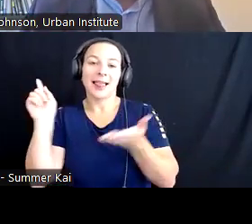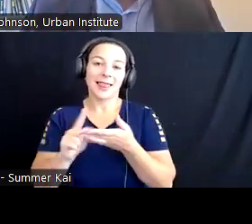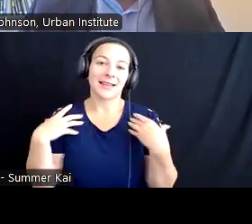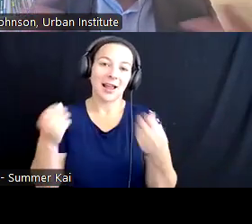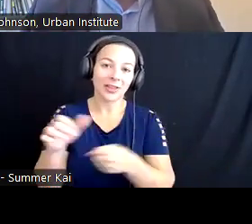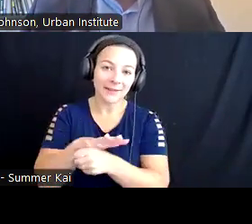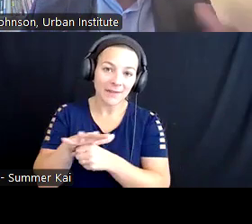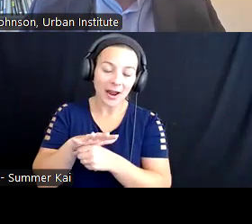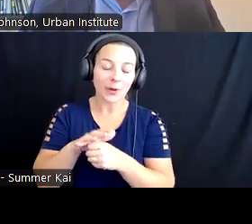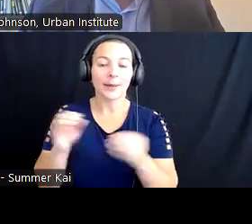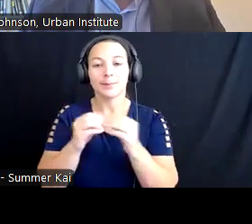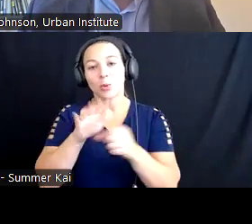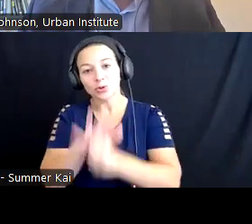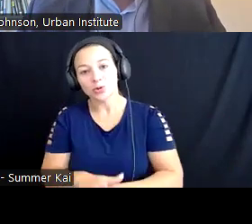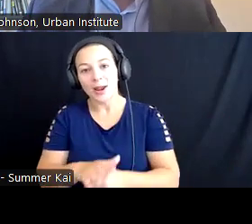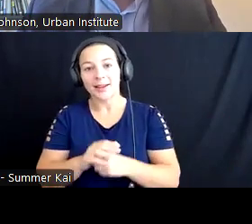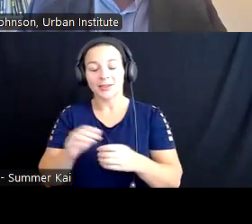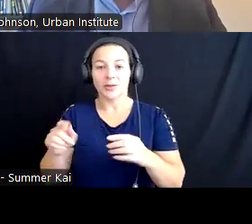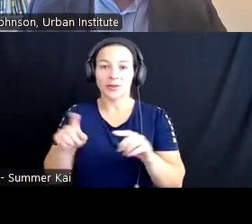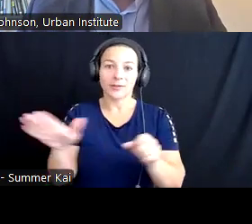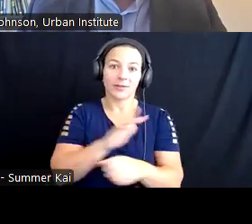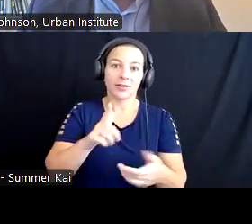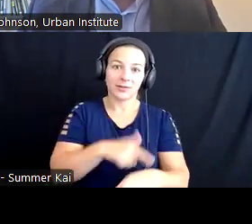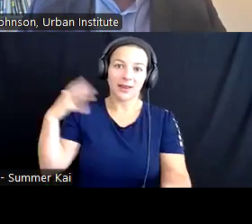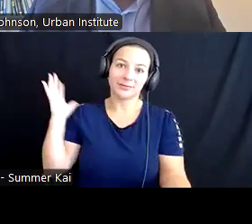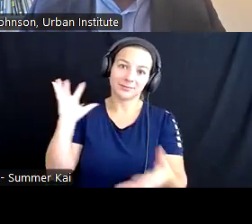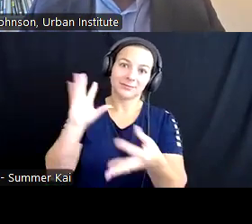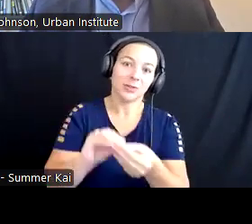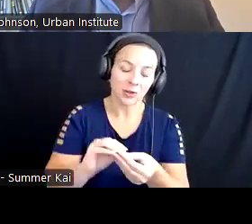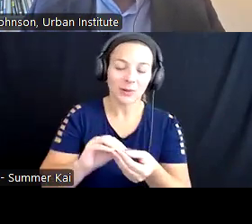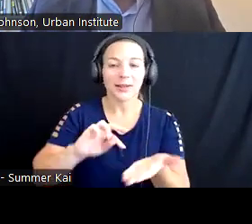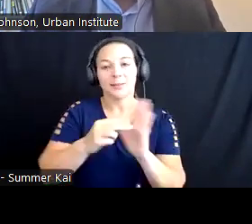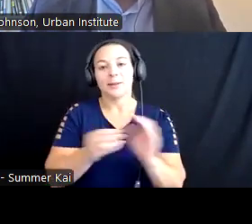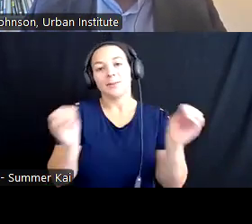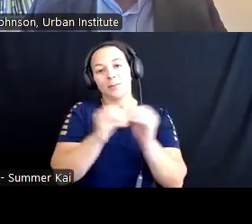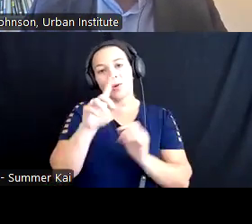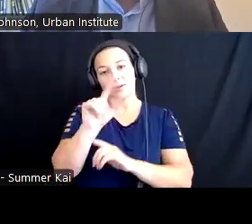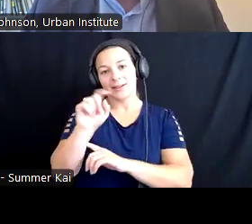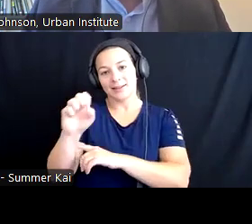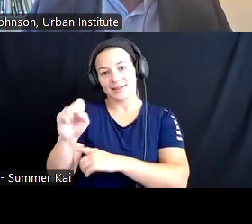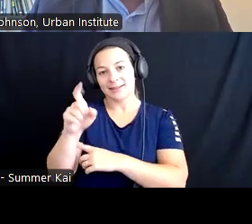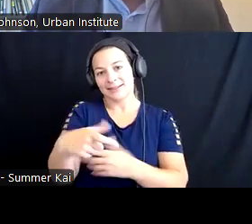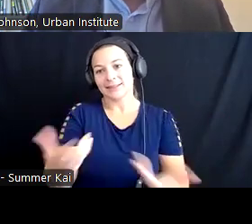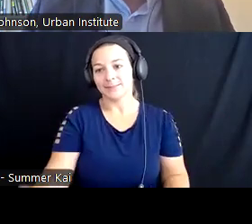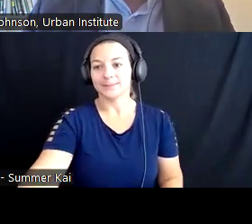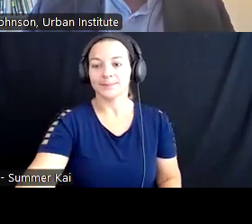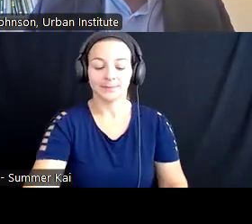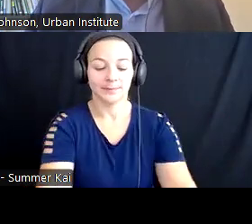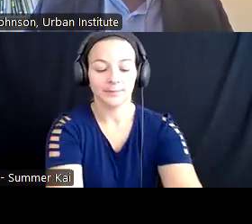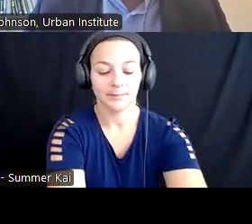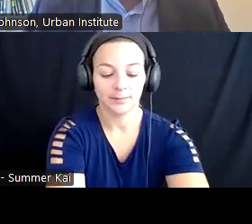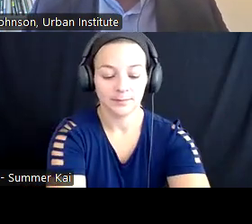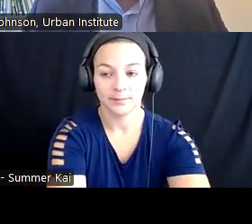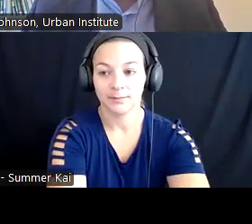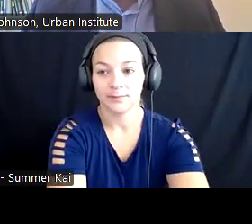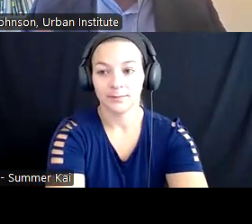stress over a lifetime that really accumulates and leads to more LTSS needs. The next slide, please. We'll see some